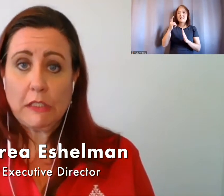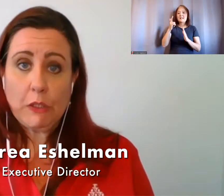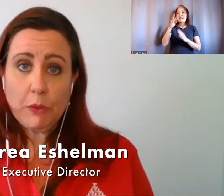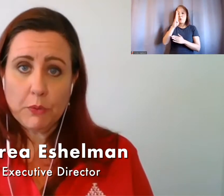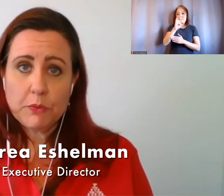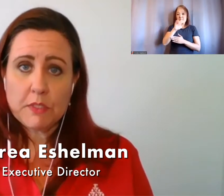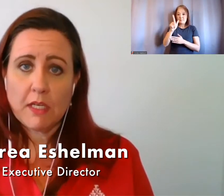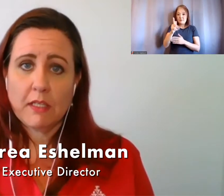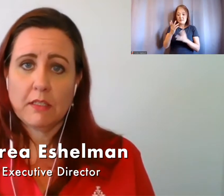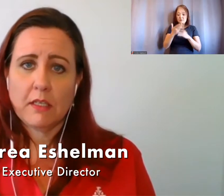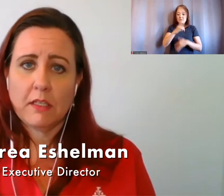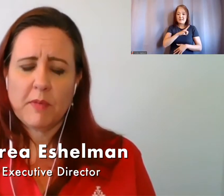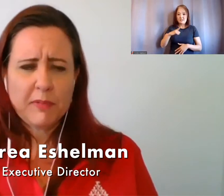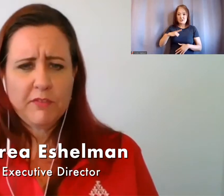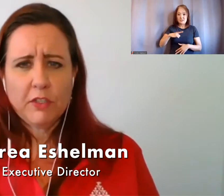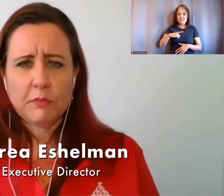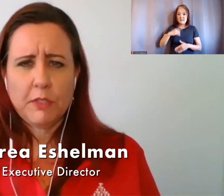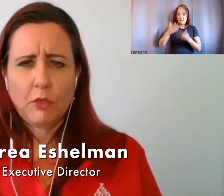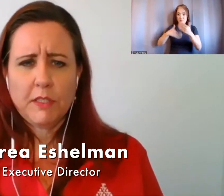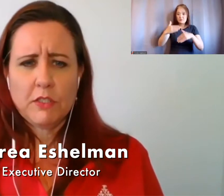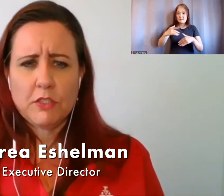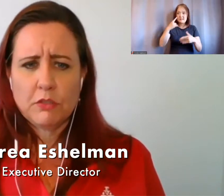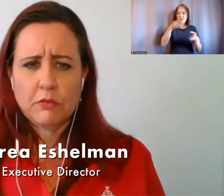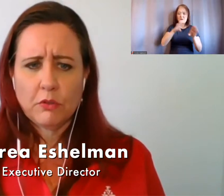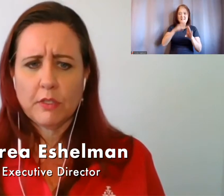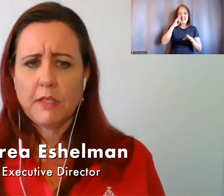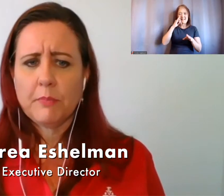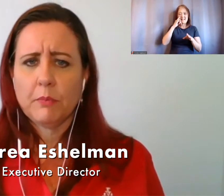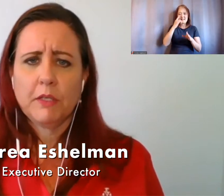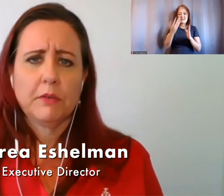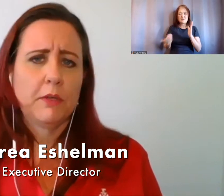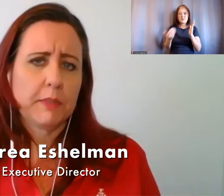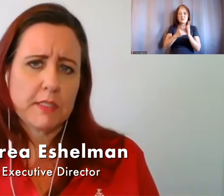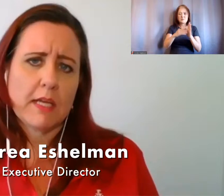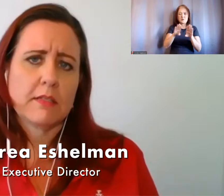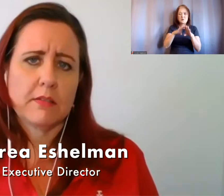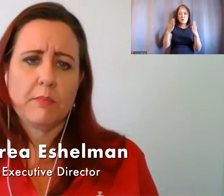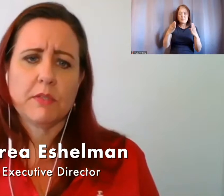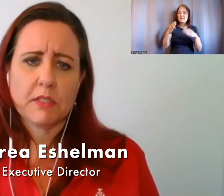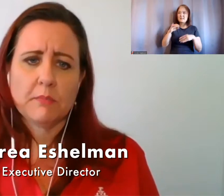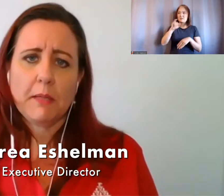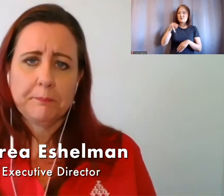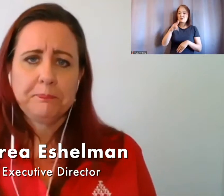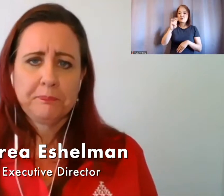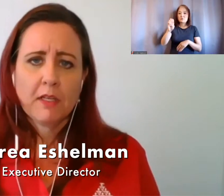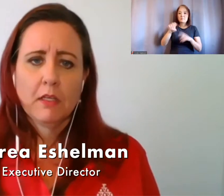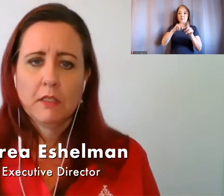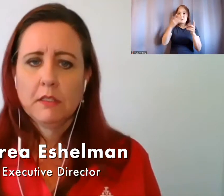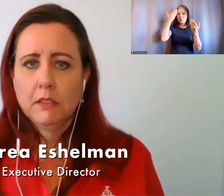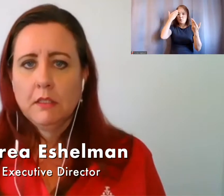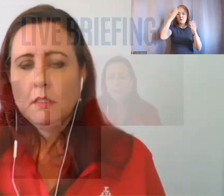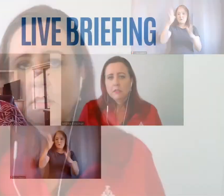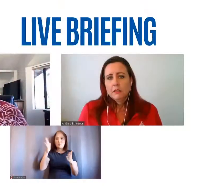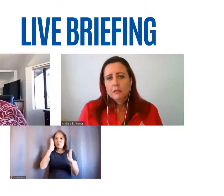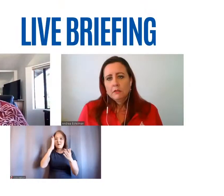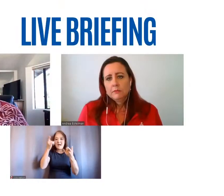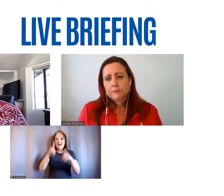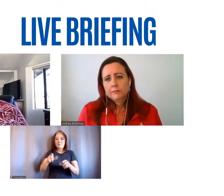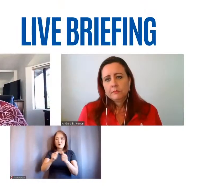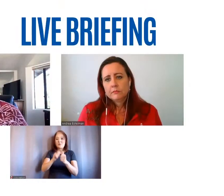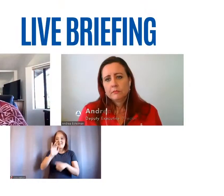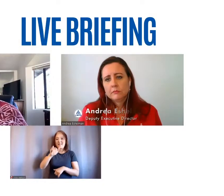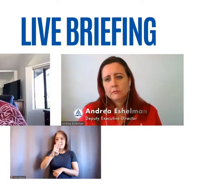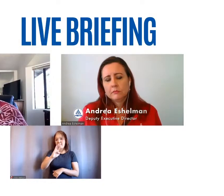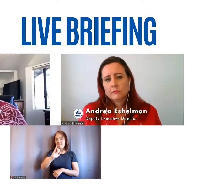Legislature closed, and I believe they're gonna reopen in June, Corey, but we don't know what the status of that bill is gonna be. Yeah, so she